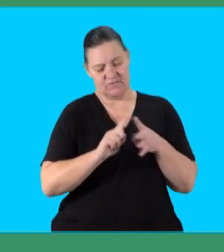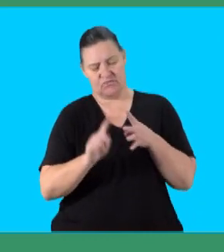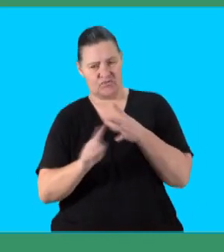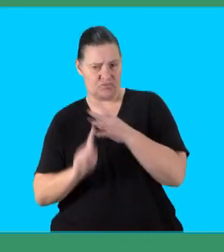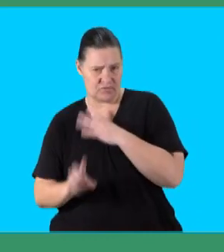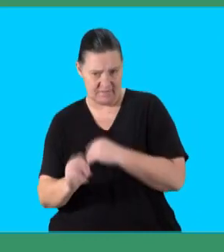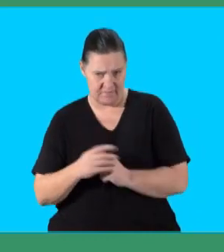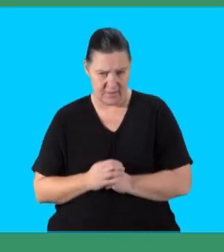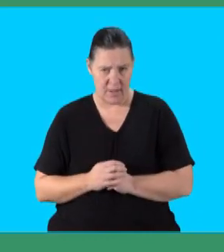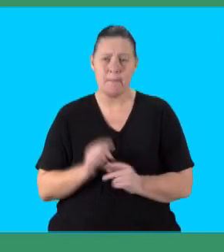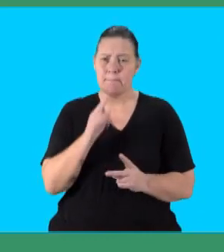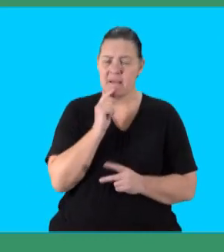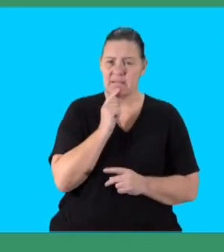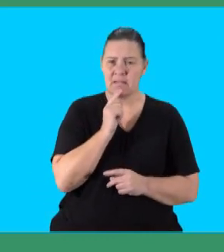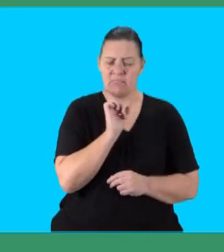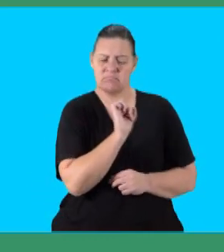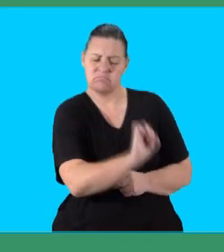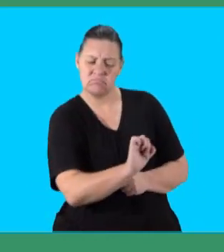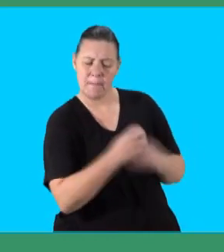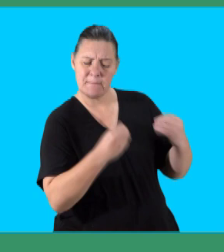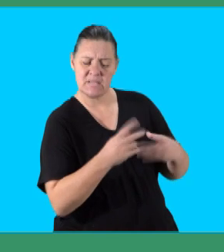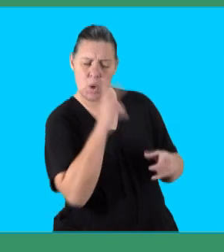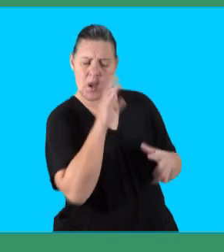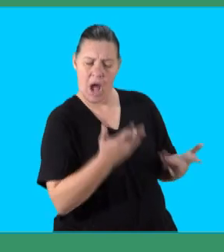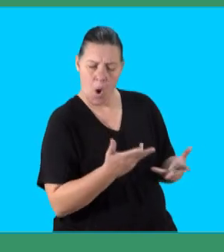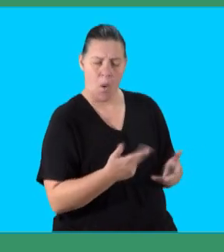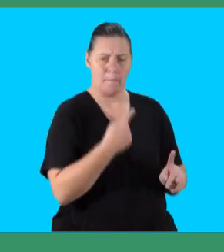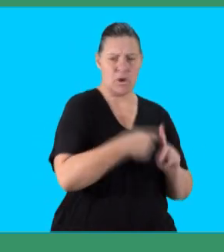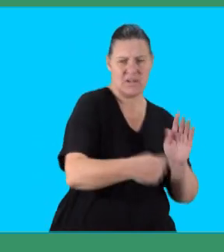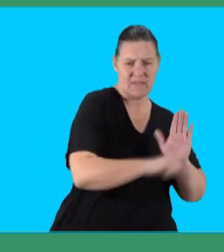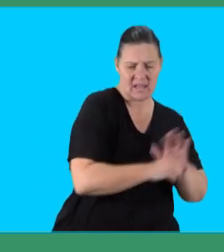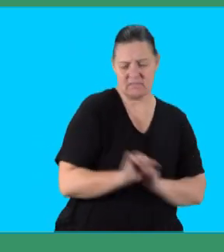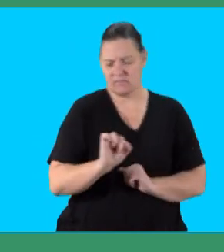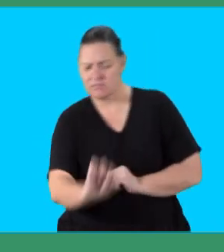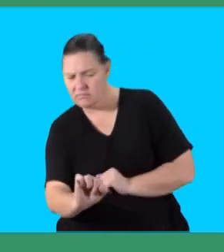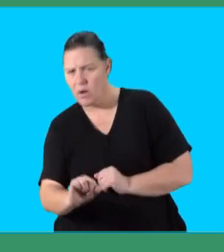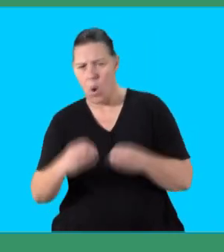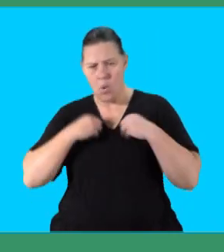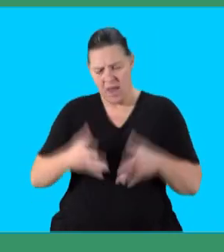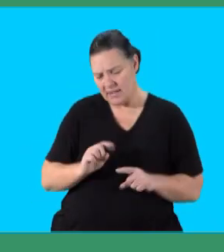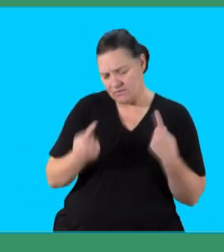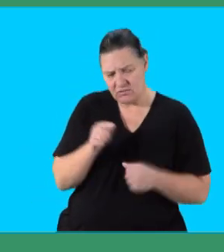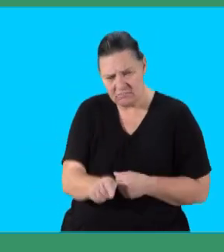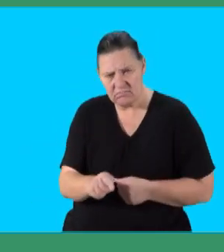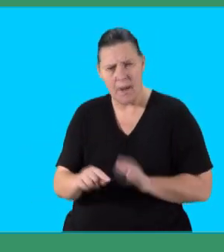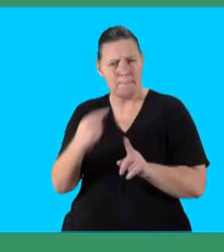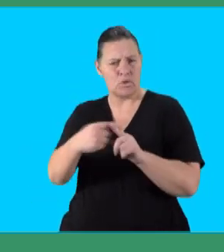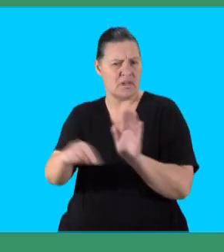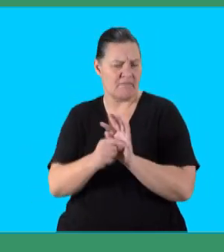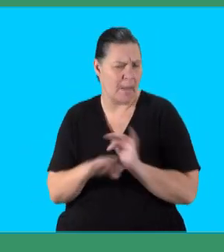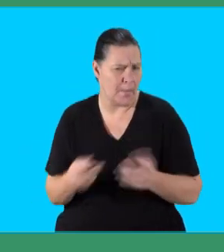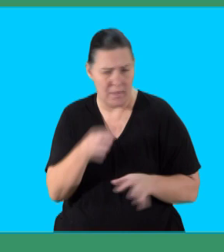know how to discuss the characteristics, advantages, and disadvantages of the forms of ownership. Now, let's look at